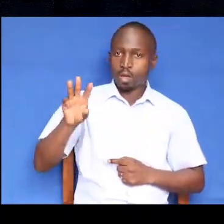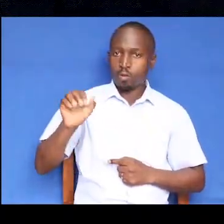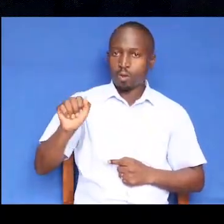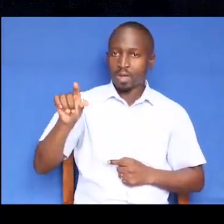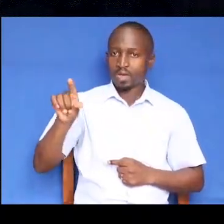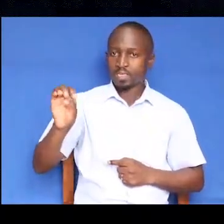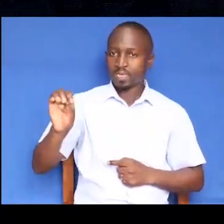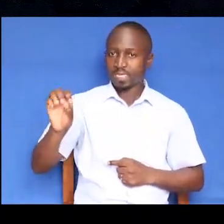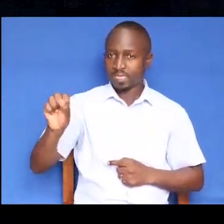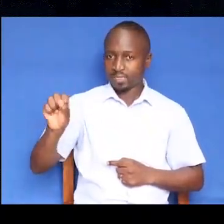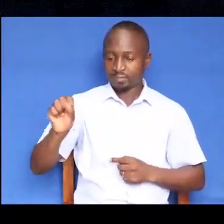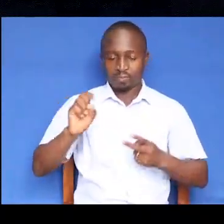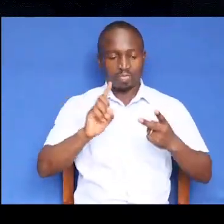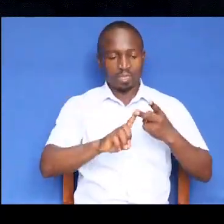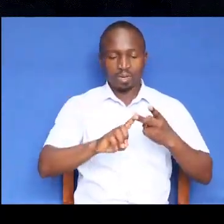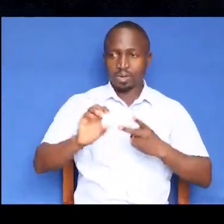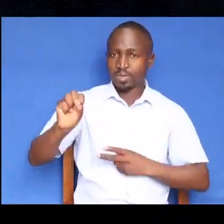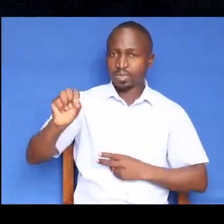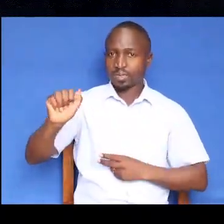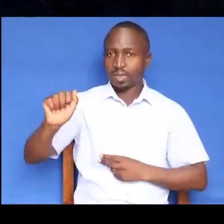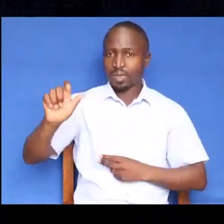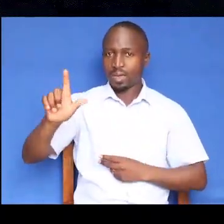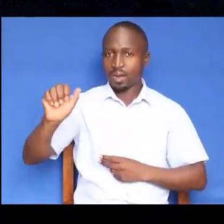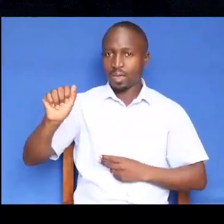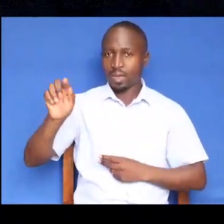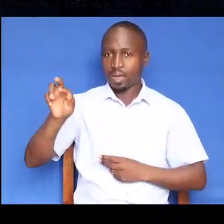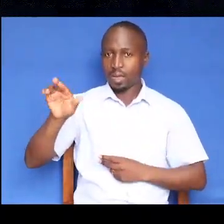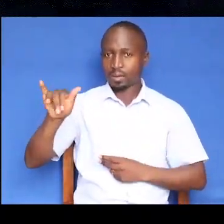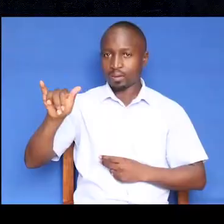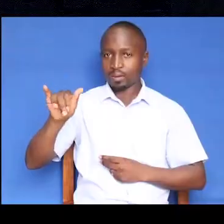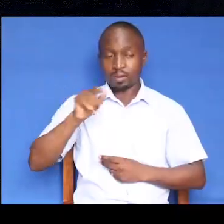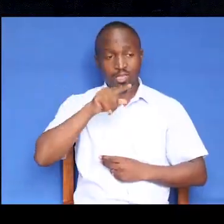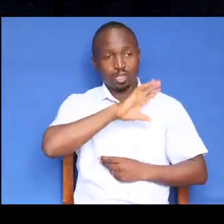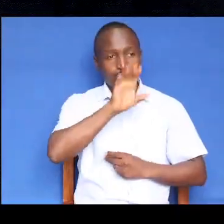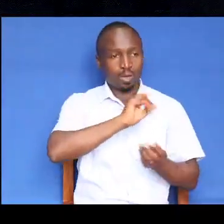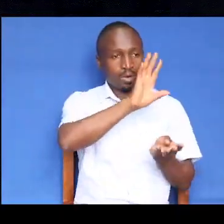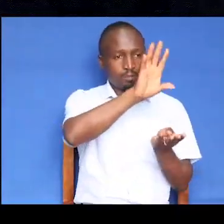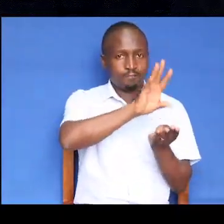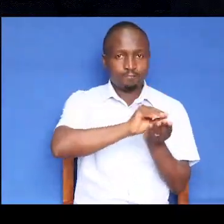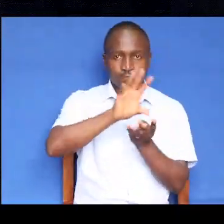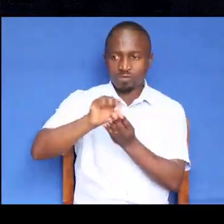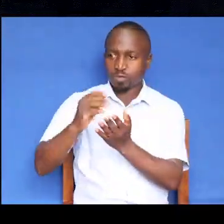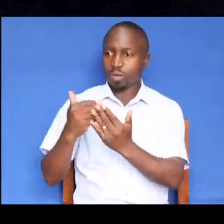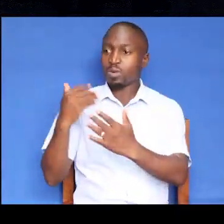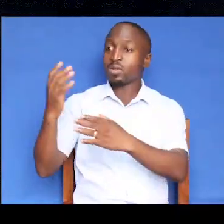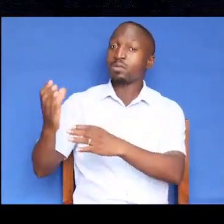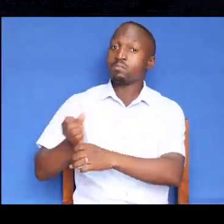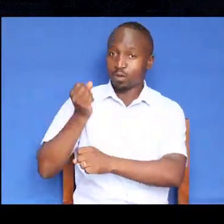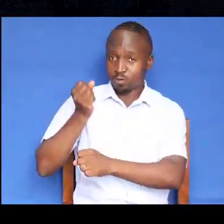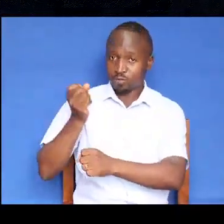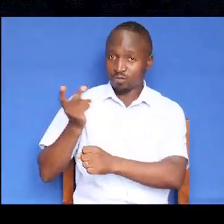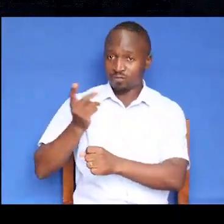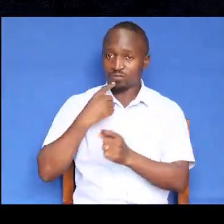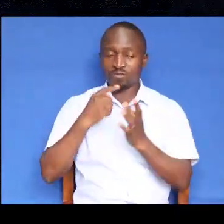and the salaries. This is supposed to be added because it's income of factors of production,